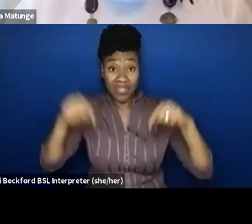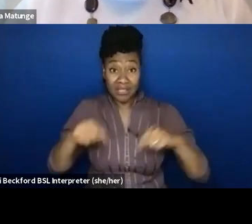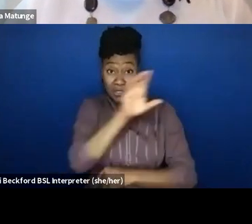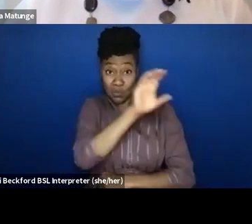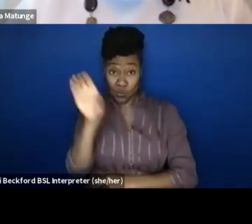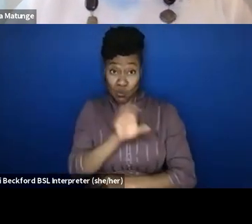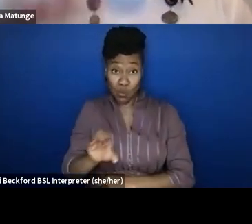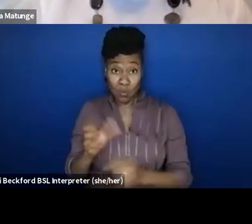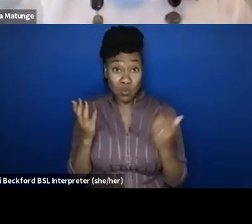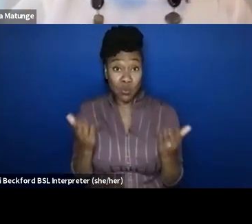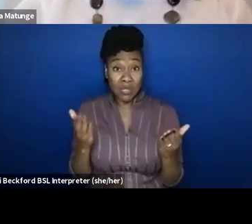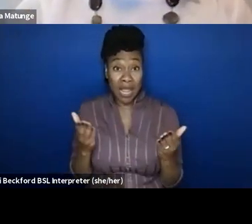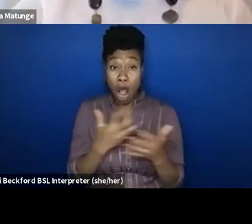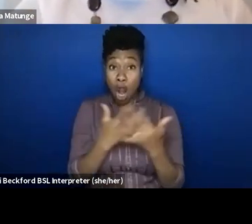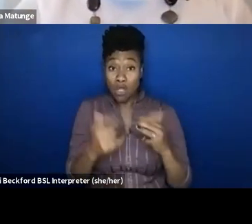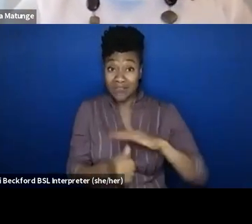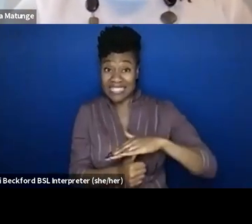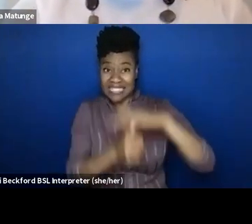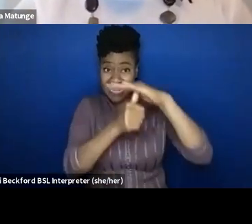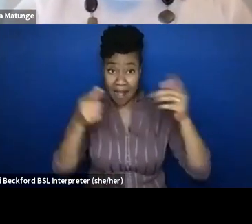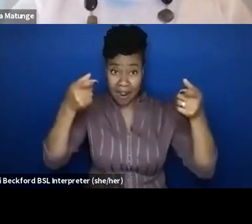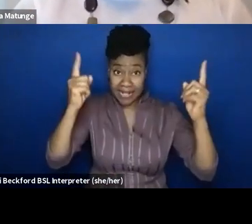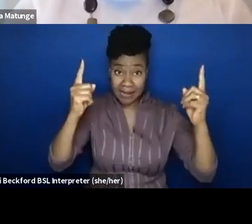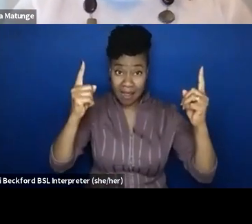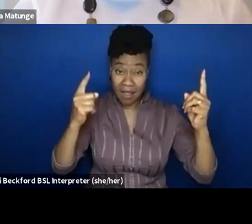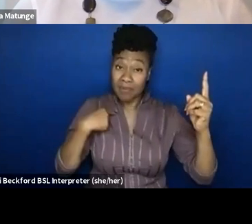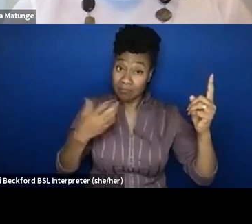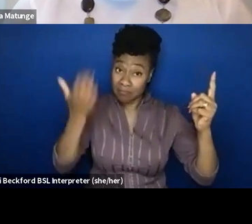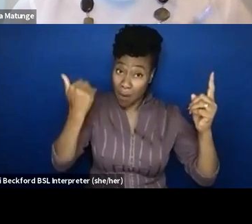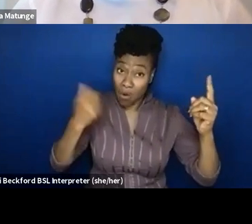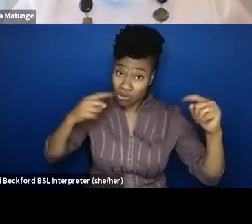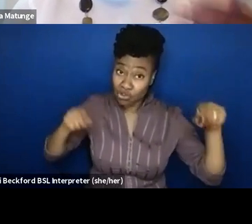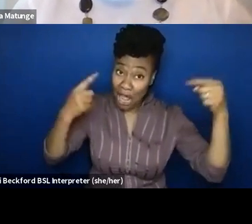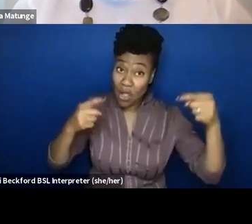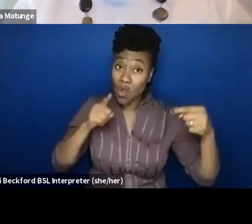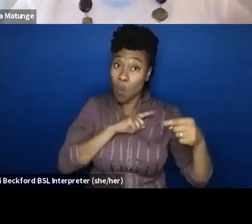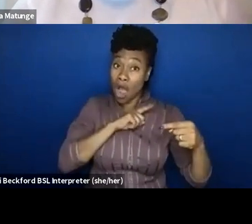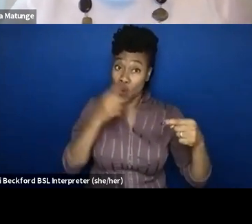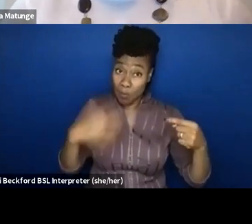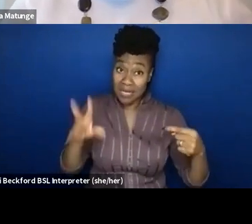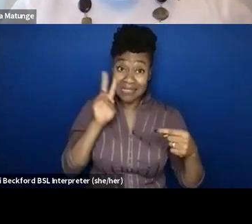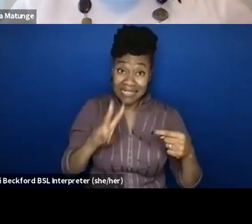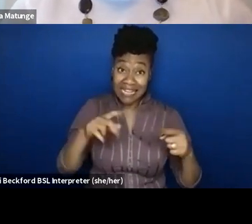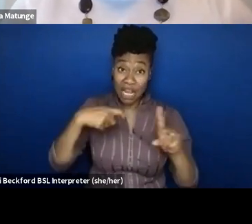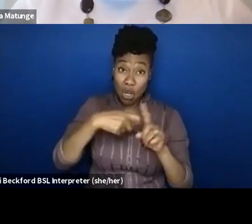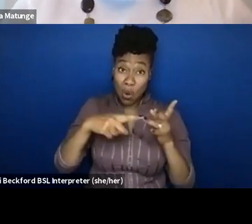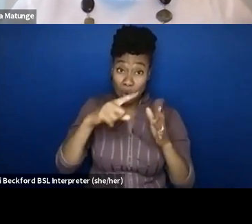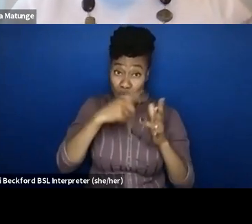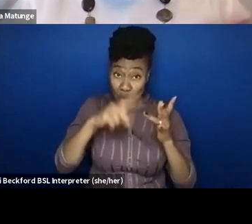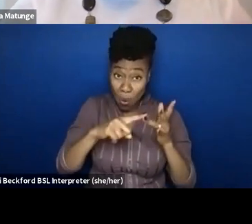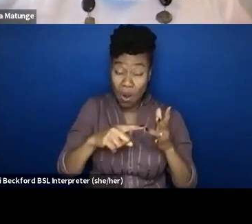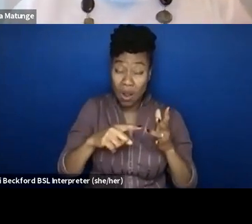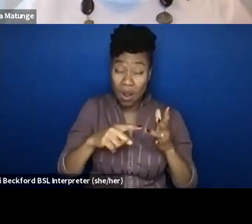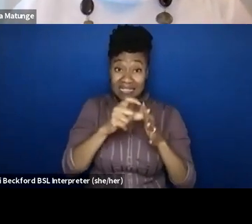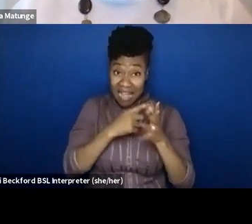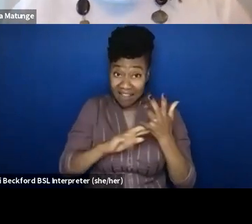call that you're hearing it from somebody who actually experienced how having a lack of Black senior nurses